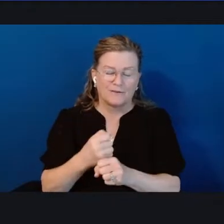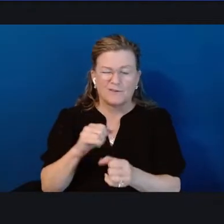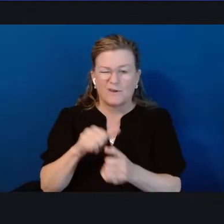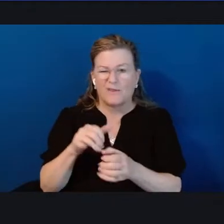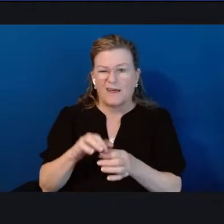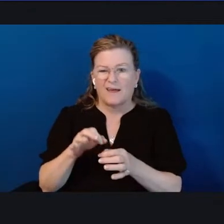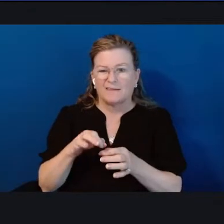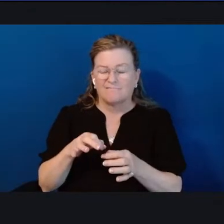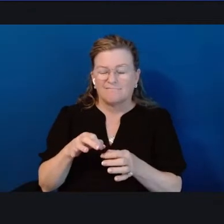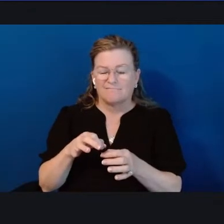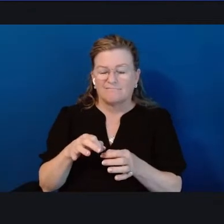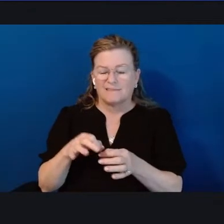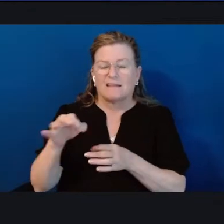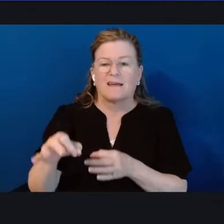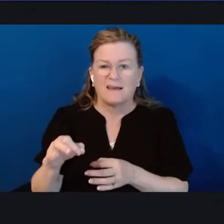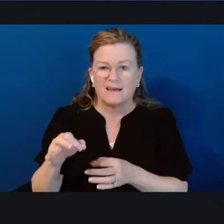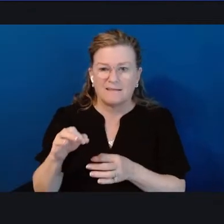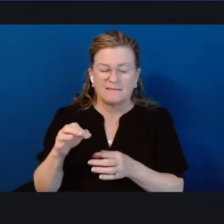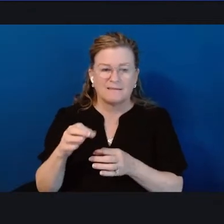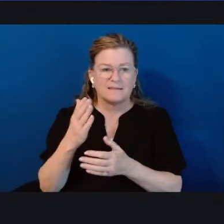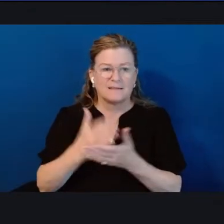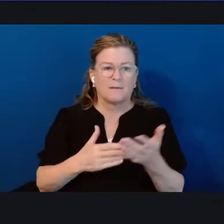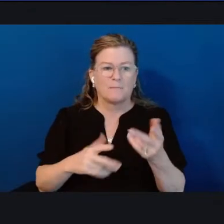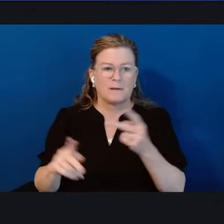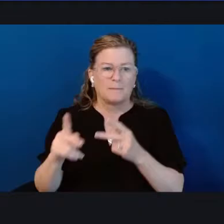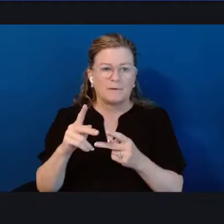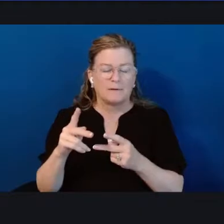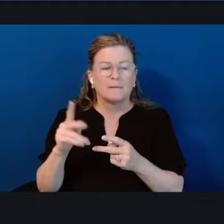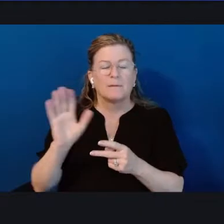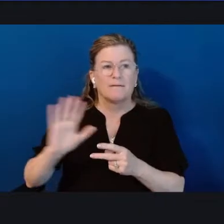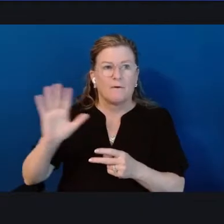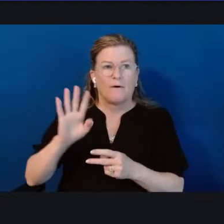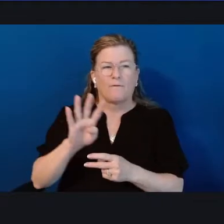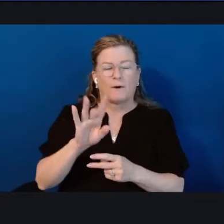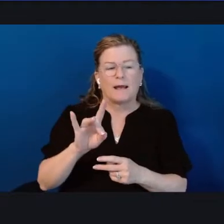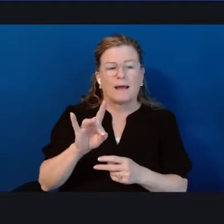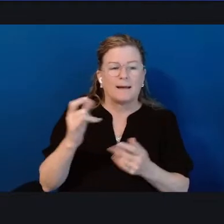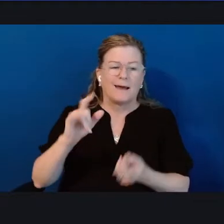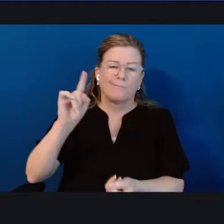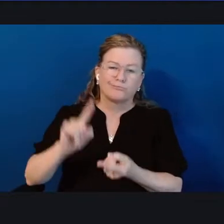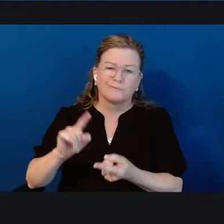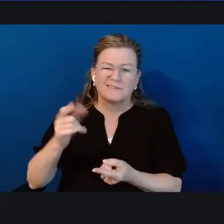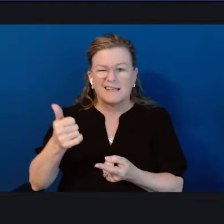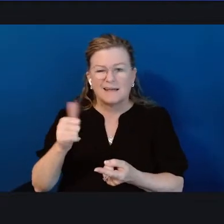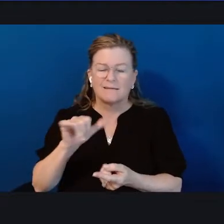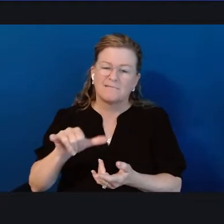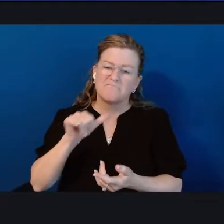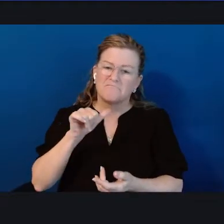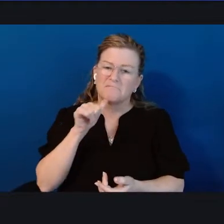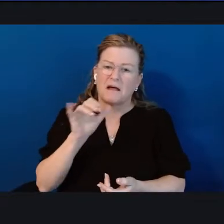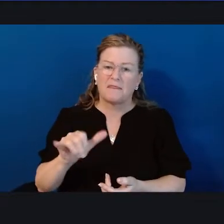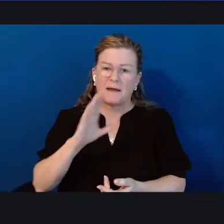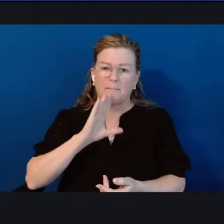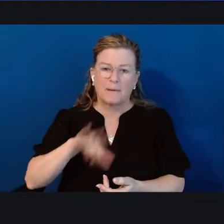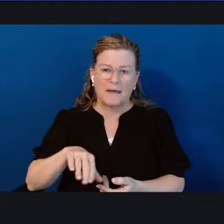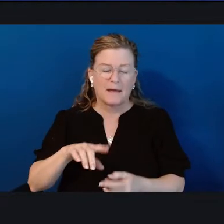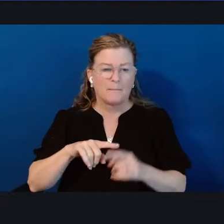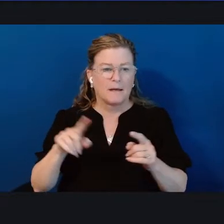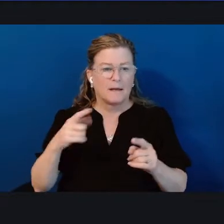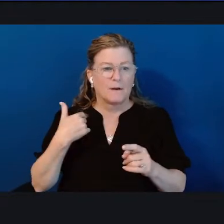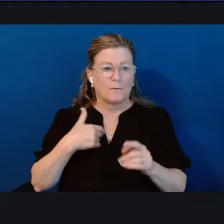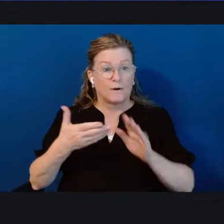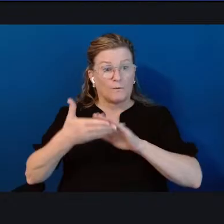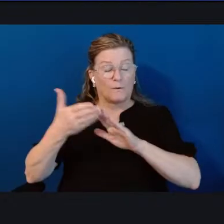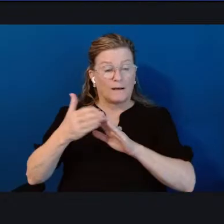some people putting forward than they had in the past. We've had about 48. So we're about down 10, but not too bad. And we are running